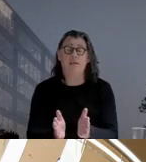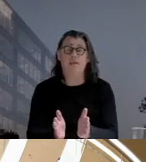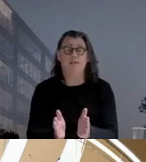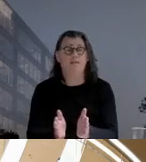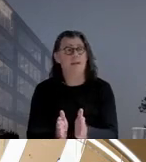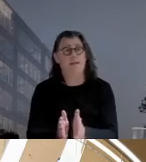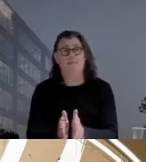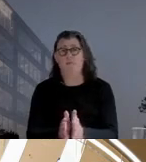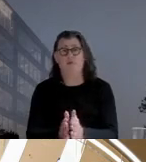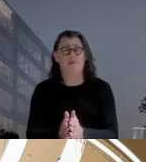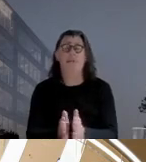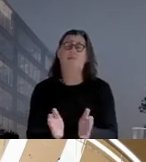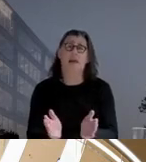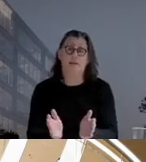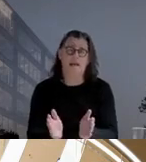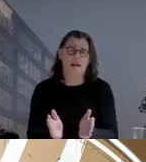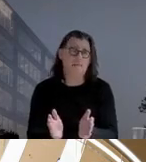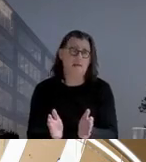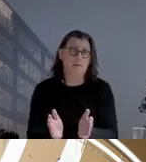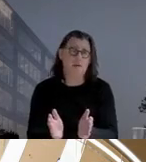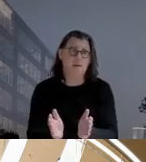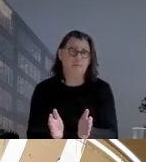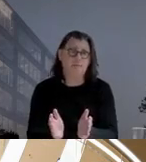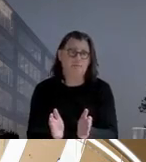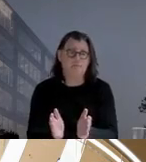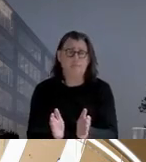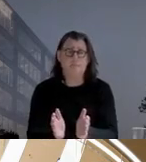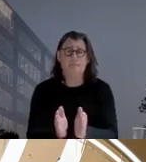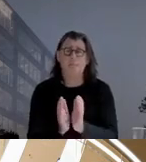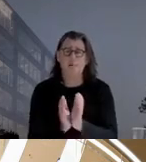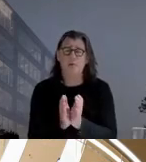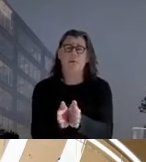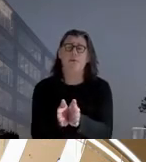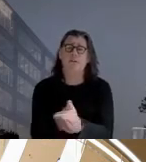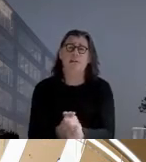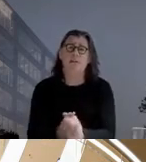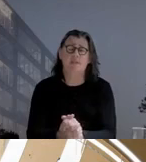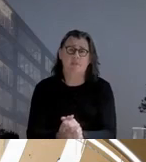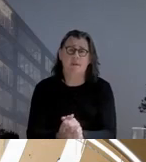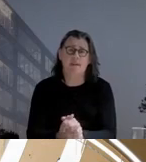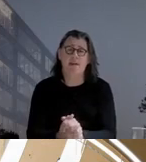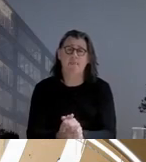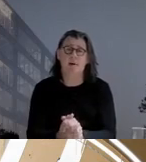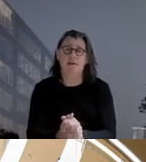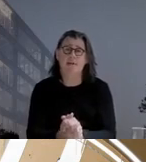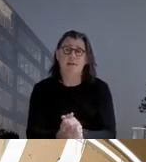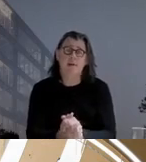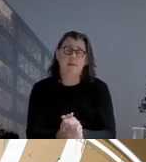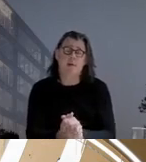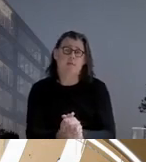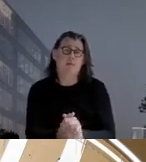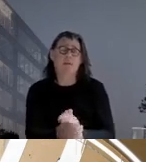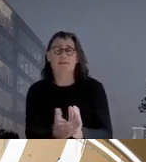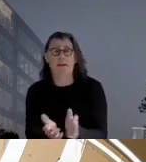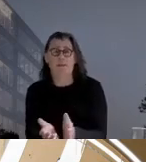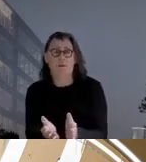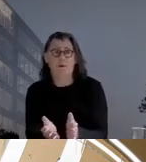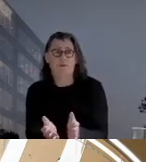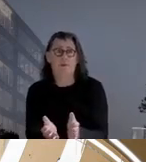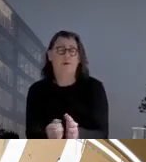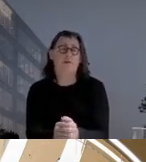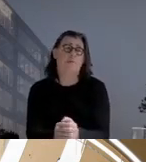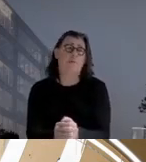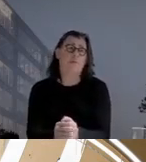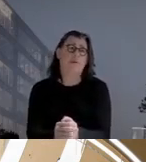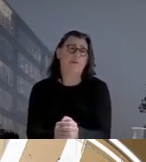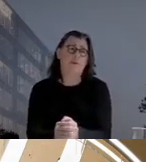value perspective, like streets ahead of an aluminium mullion. And we were originally using it with that in mind. But from an aesthetic point